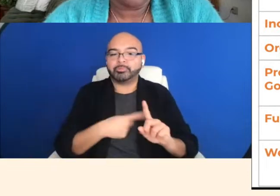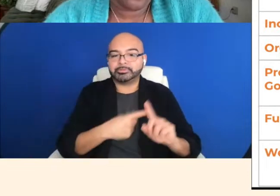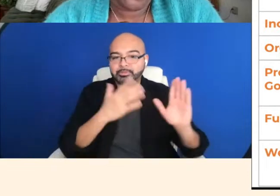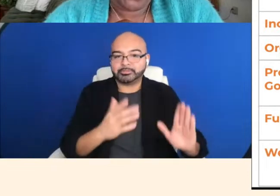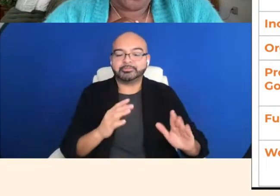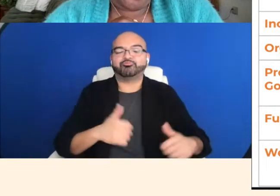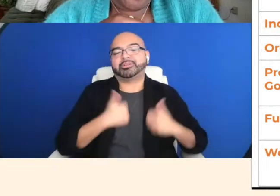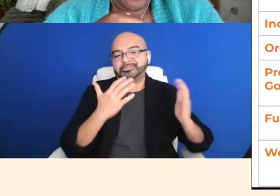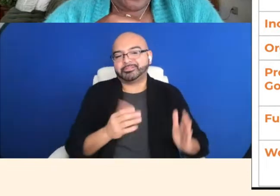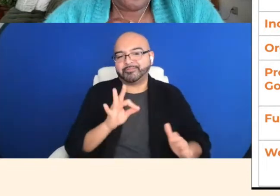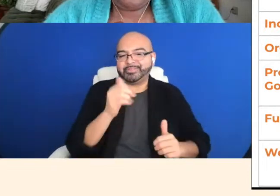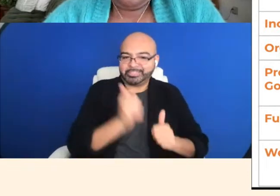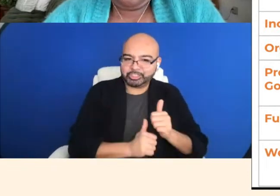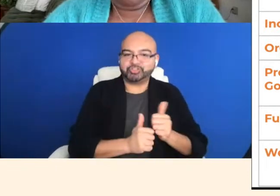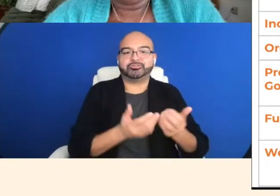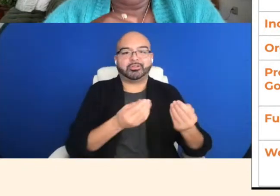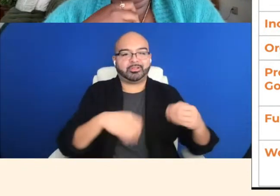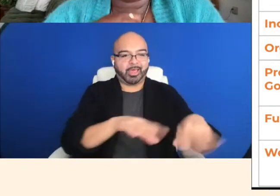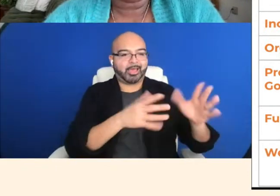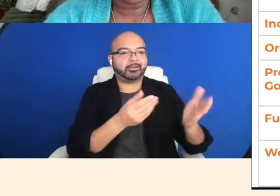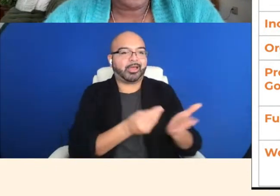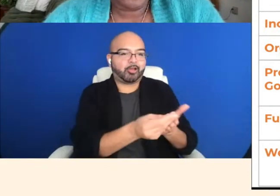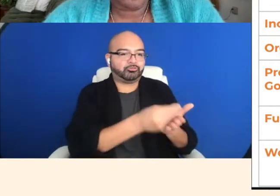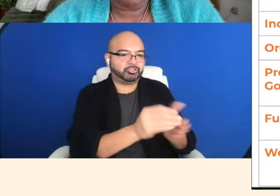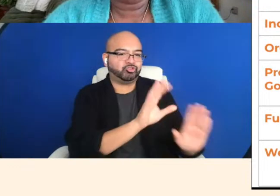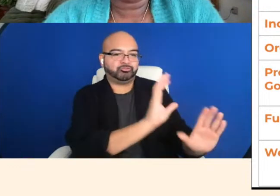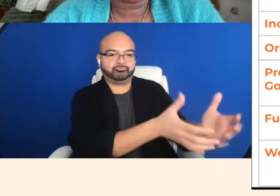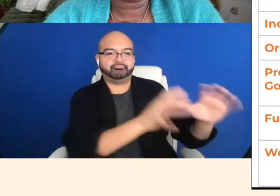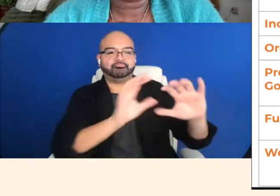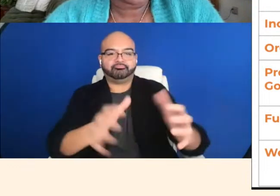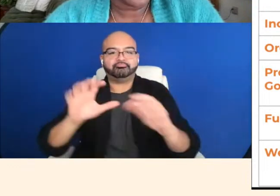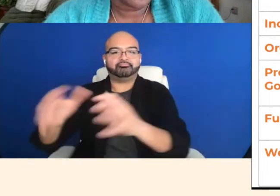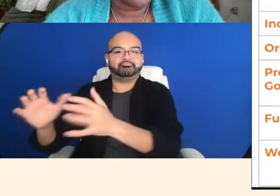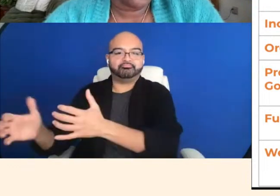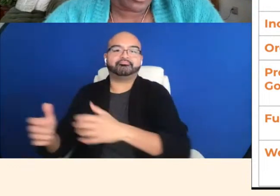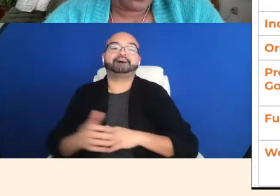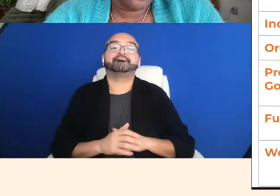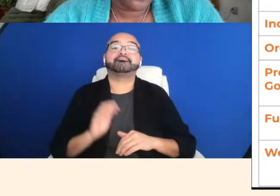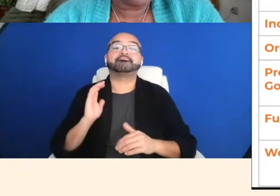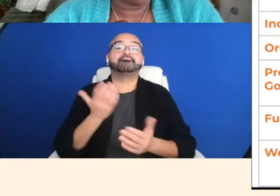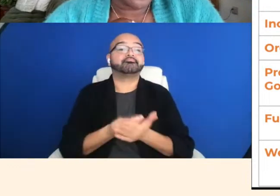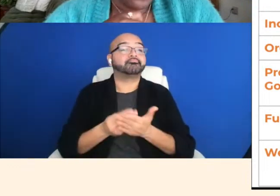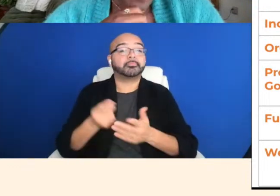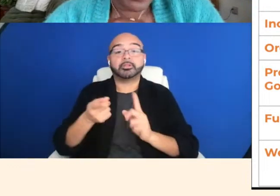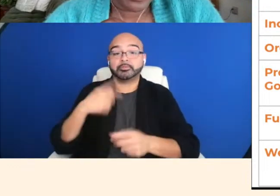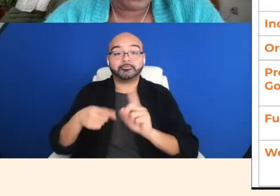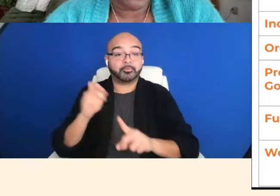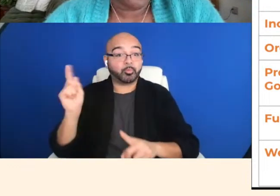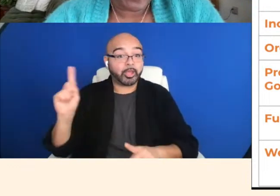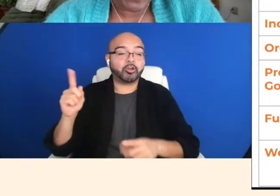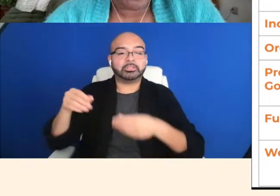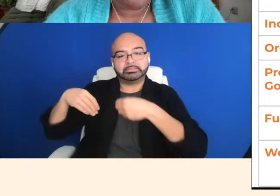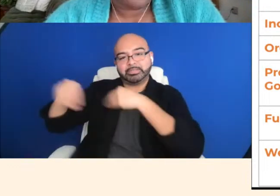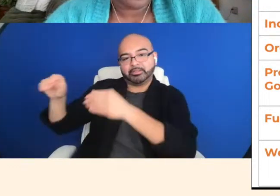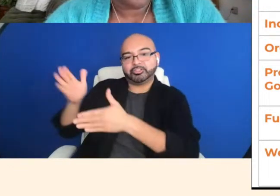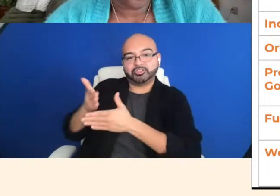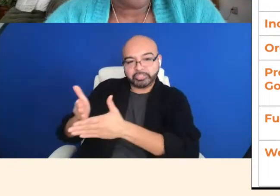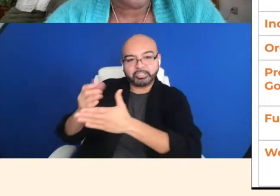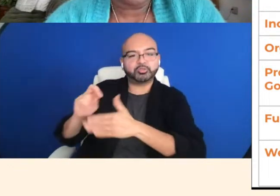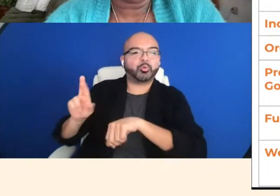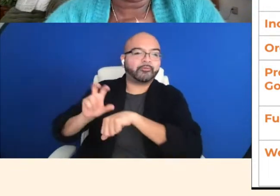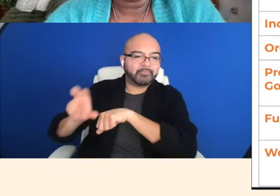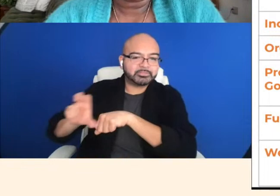individual acquisition. Our funding comes from selling shares or investment in the East Bay Permanent Real